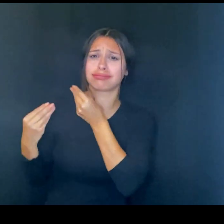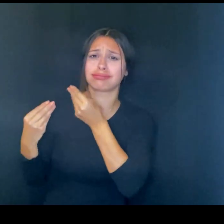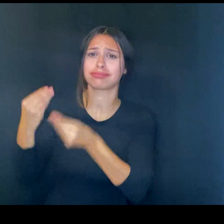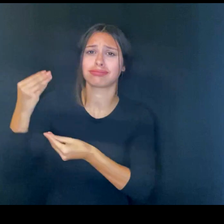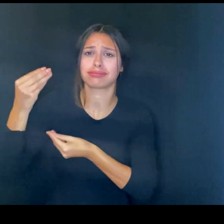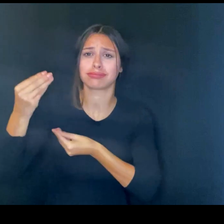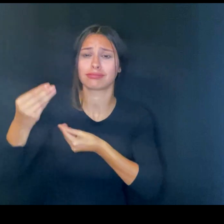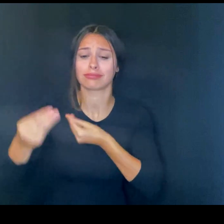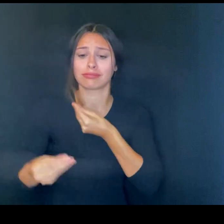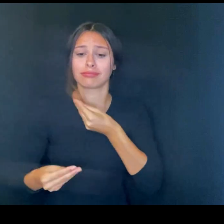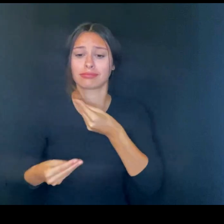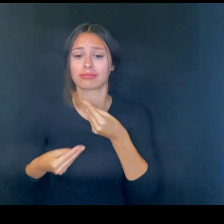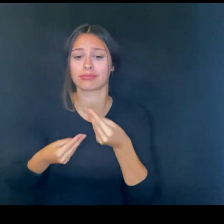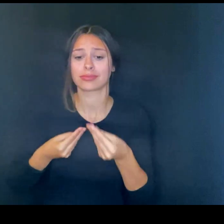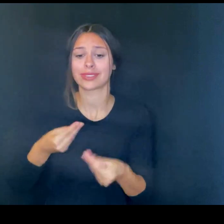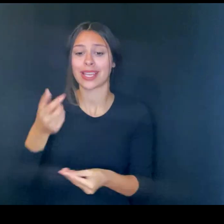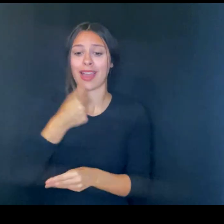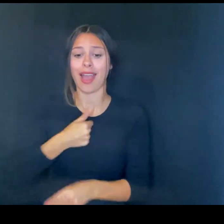generations.